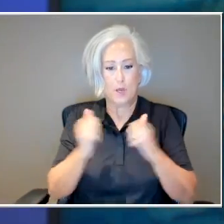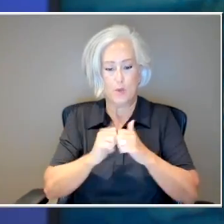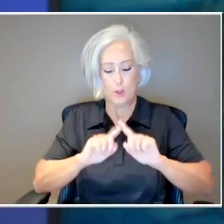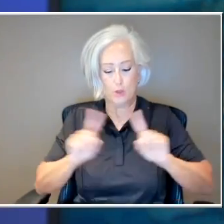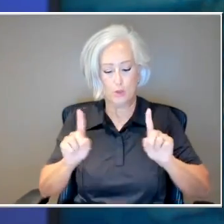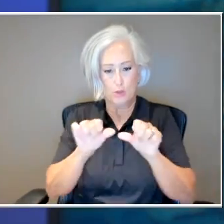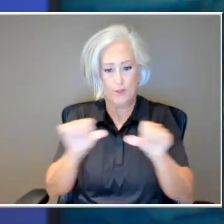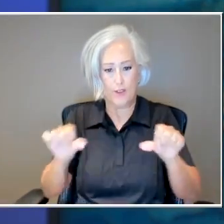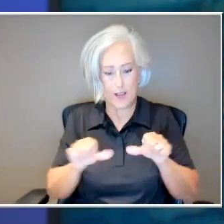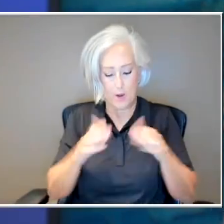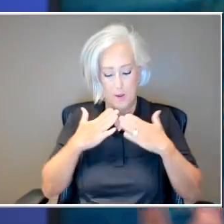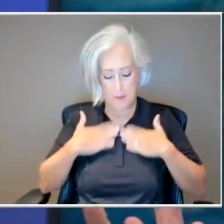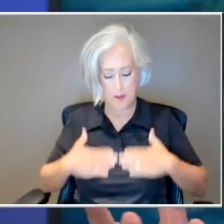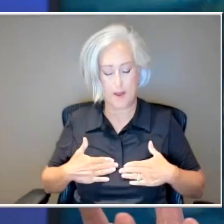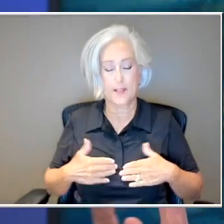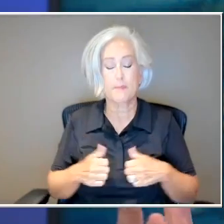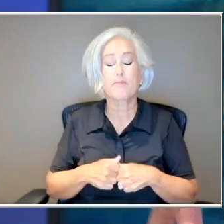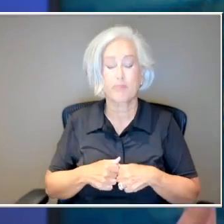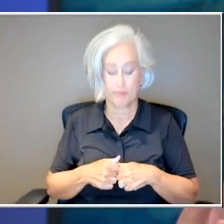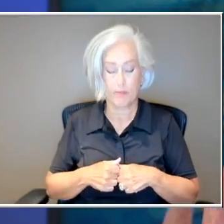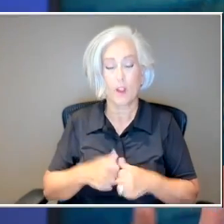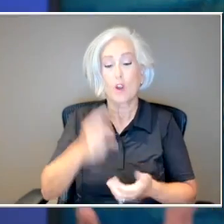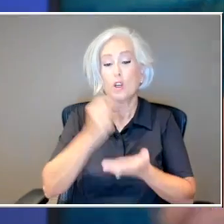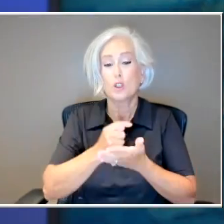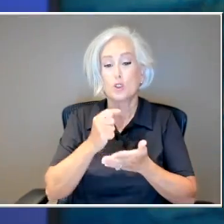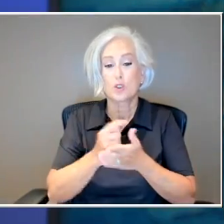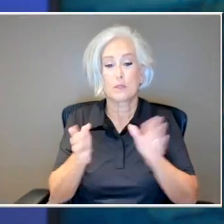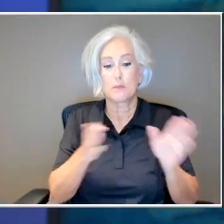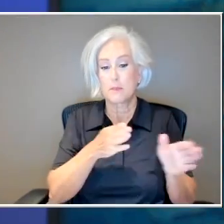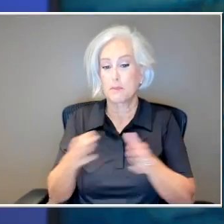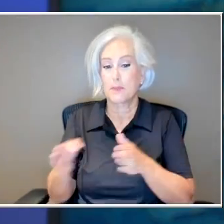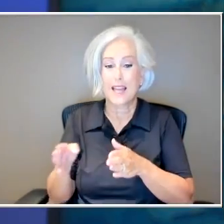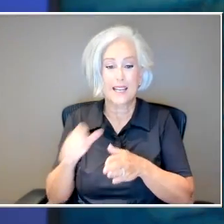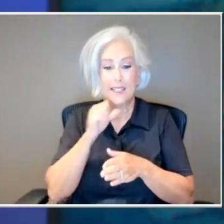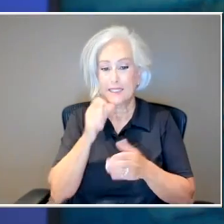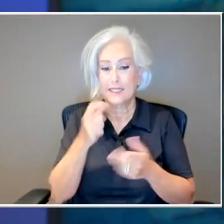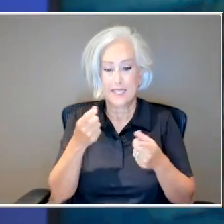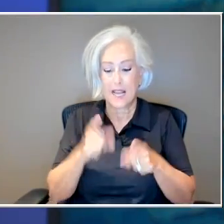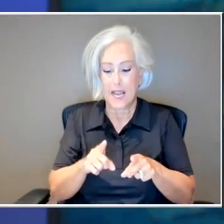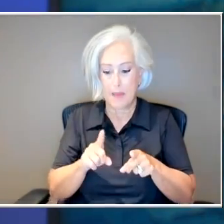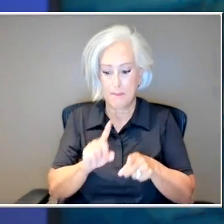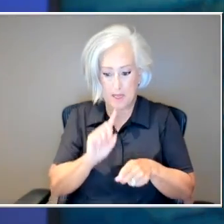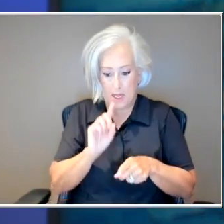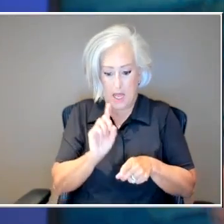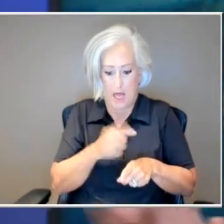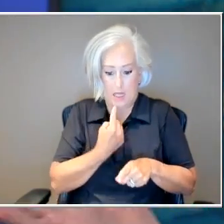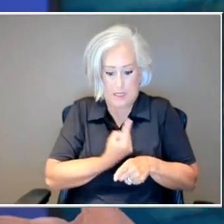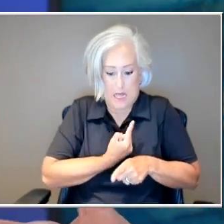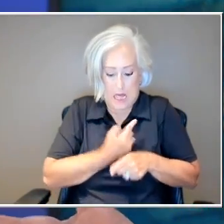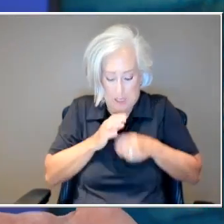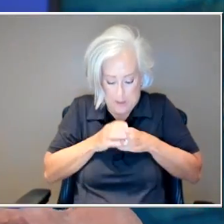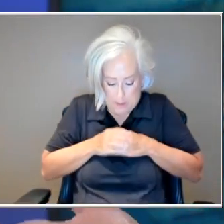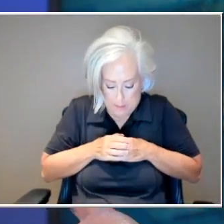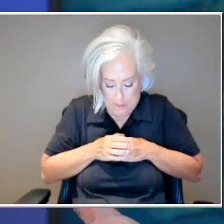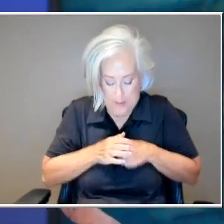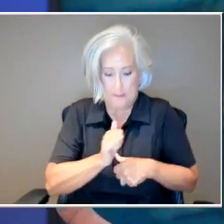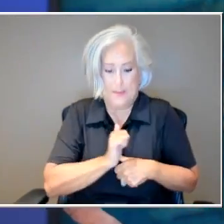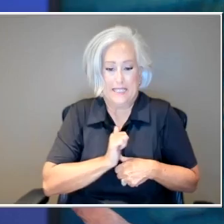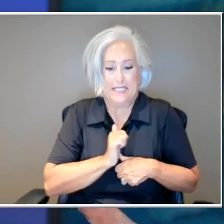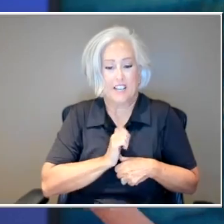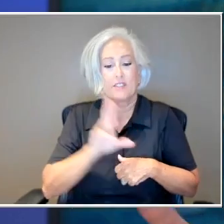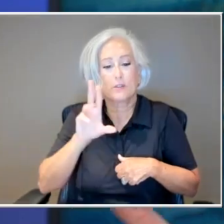doing treatment planning doesn't usually happen in a vacuum. It's not just me. First of all, we have things called